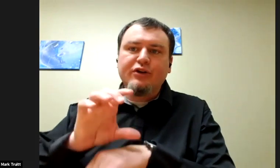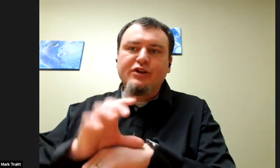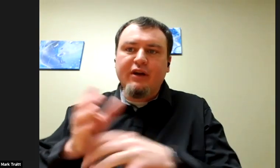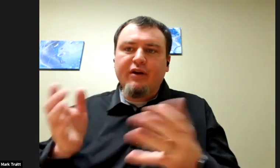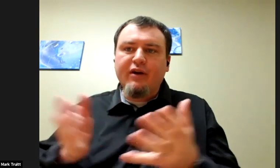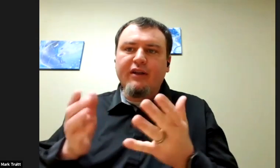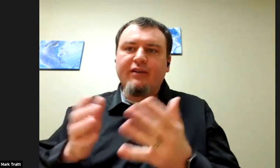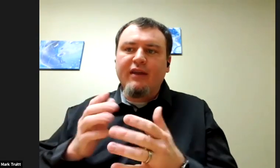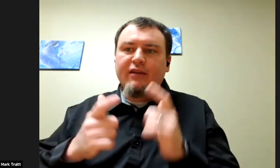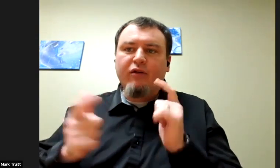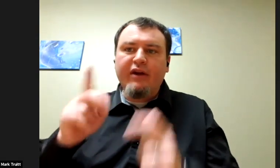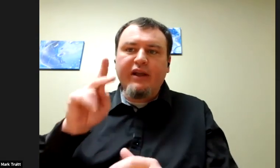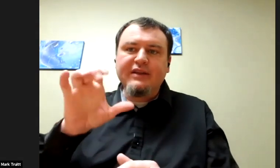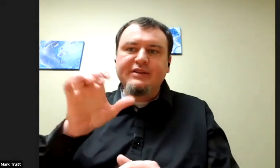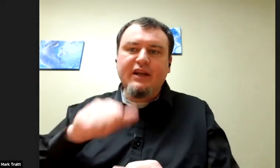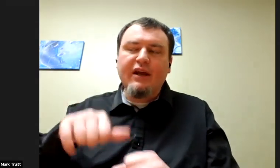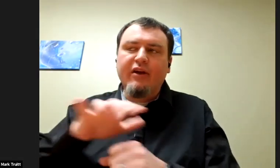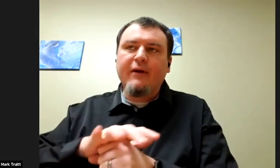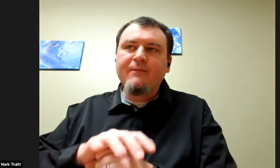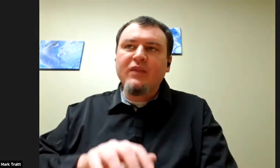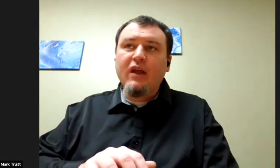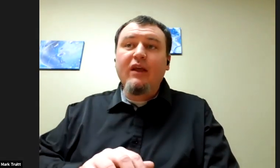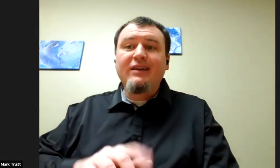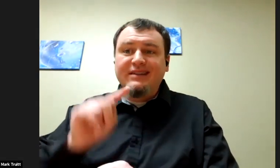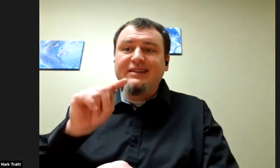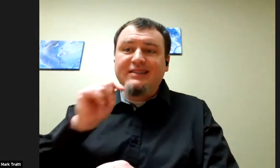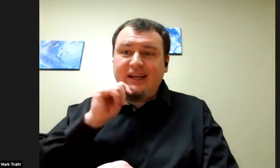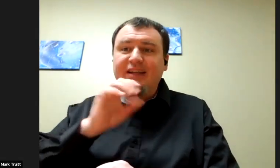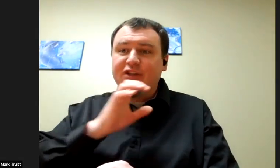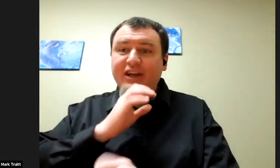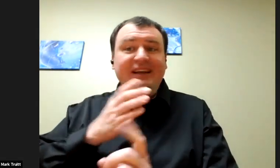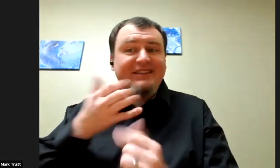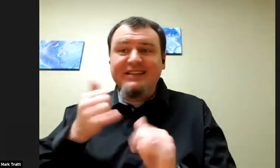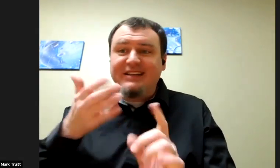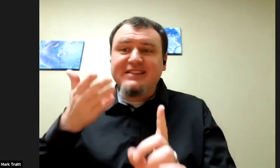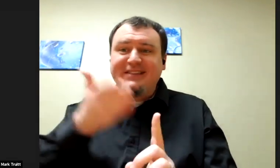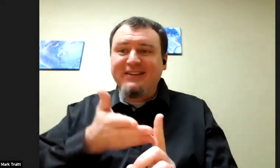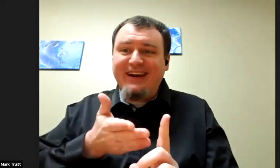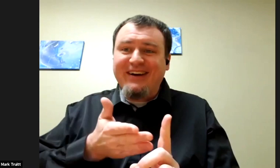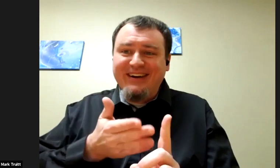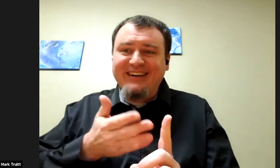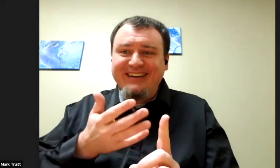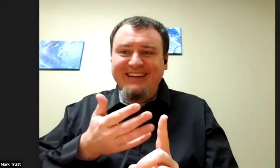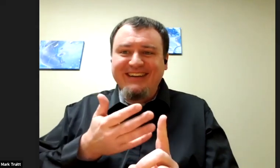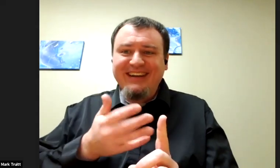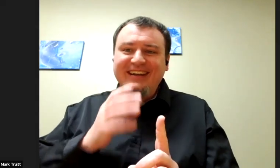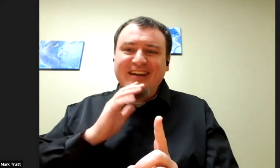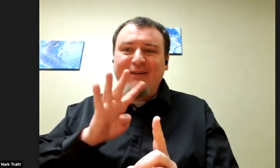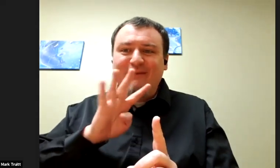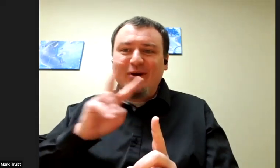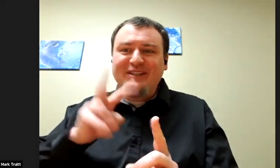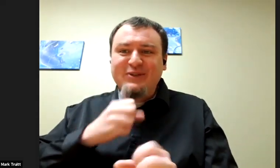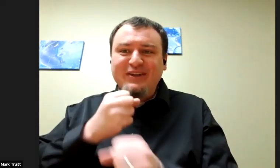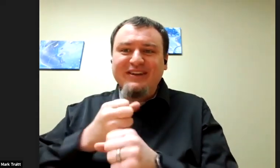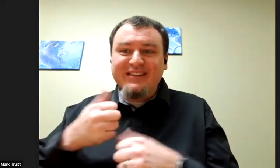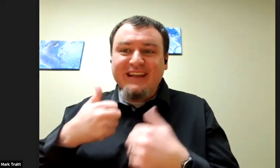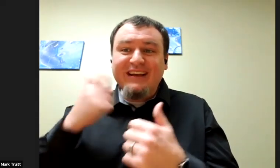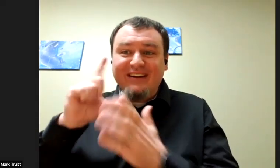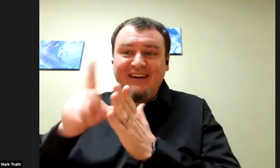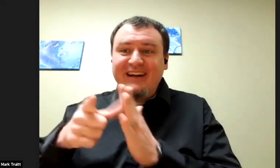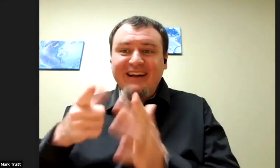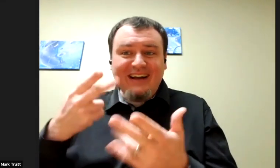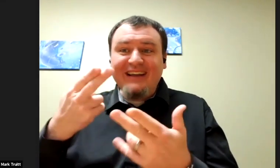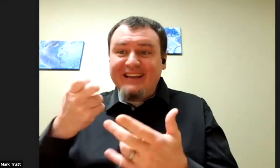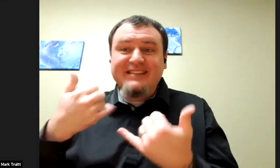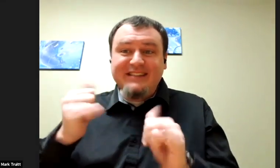started a church here in the greater Kansas City area. Teddy Chang is still there. You know, 42 years